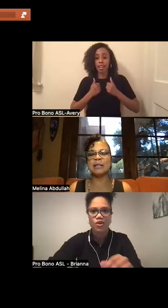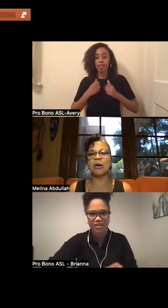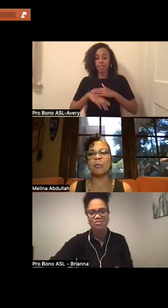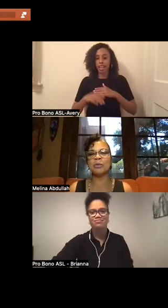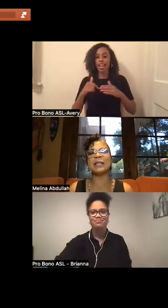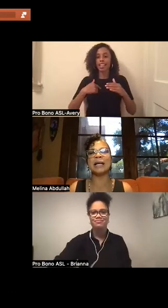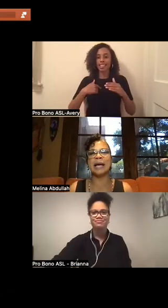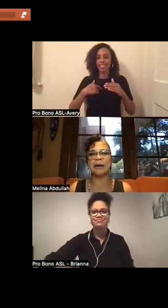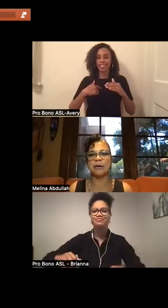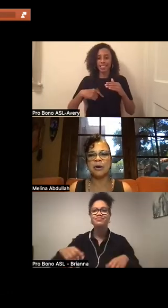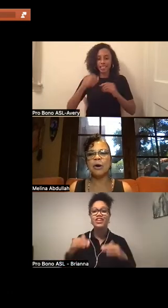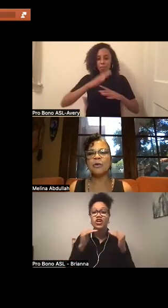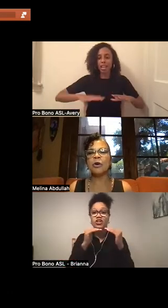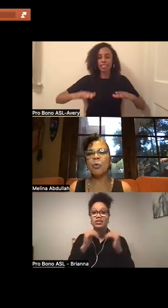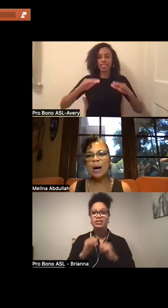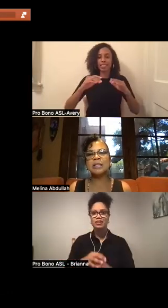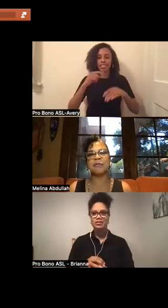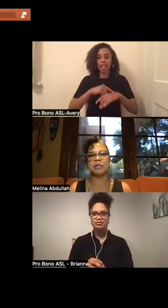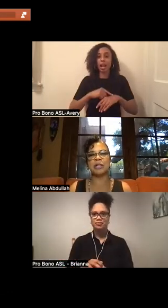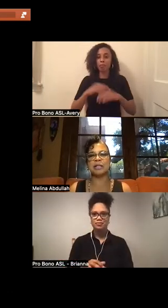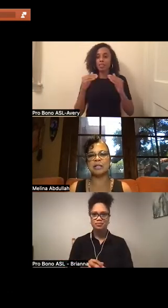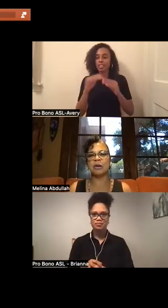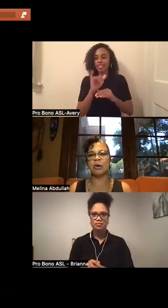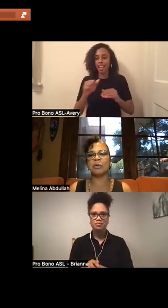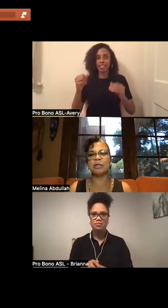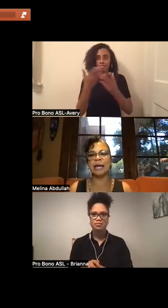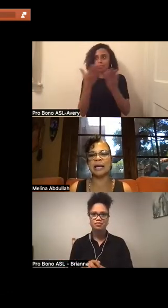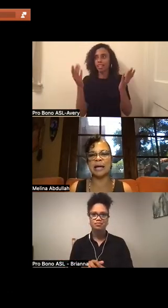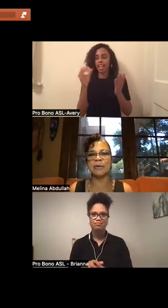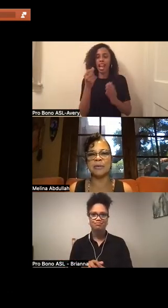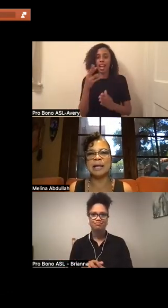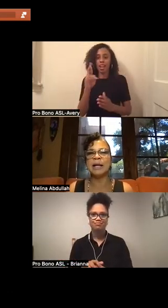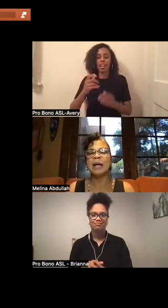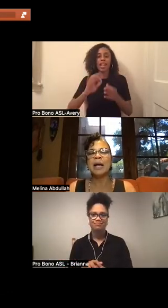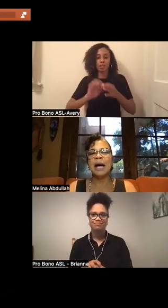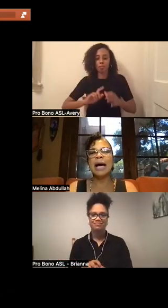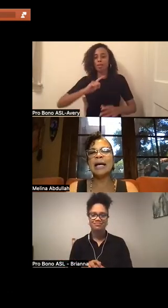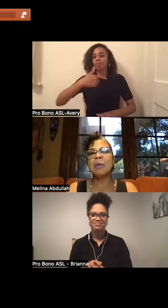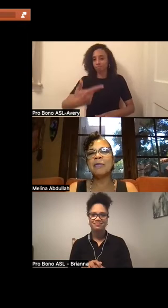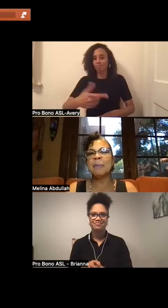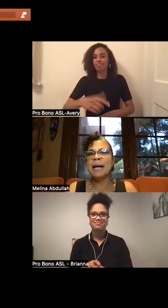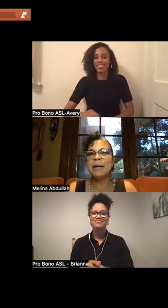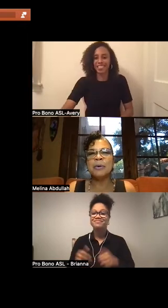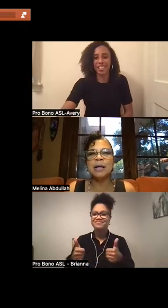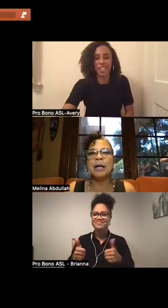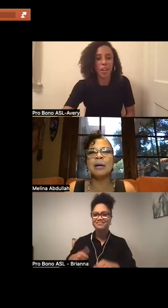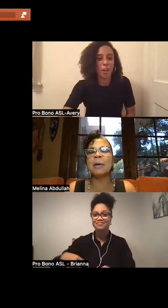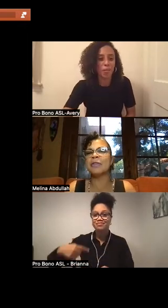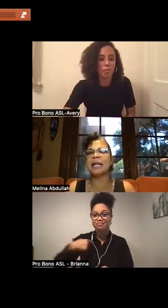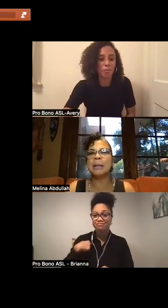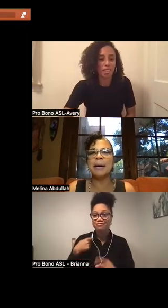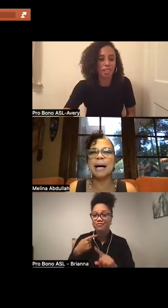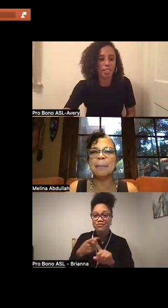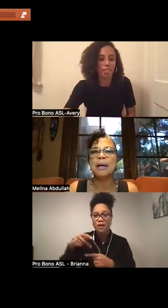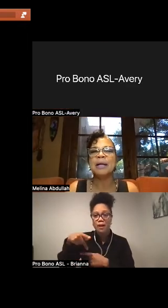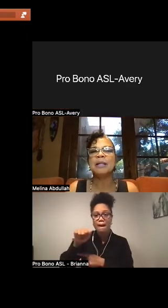justice is almost like air, or the quest for justice is almost like air, right? I am of the Panther Cub of the